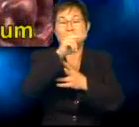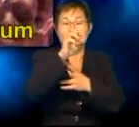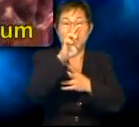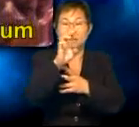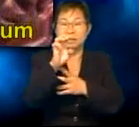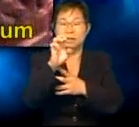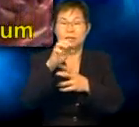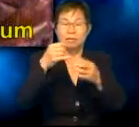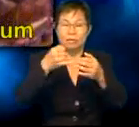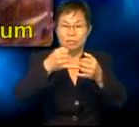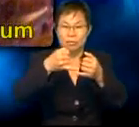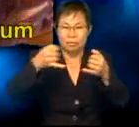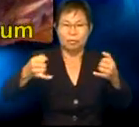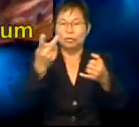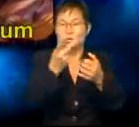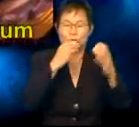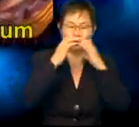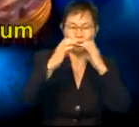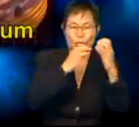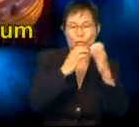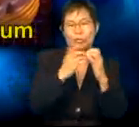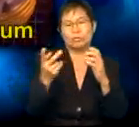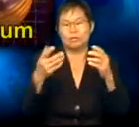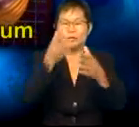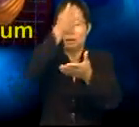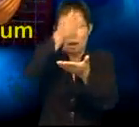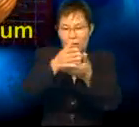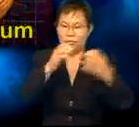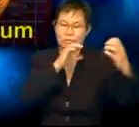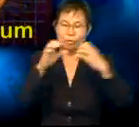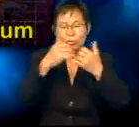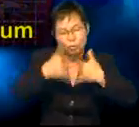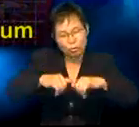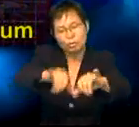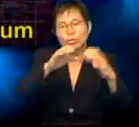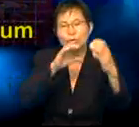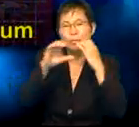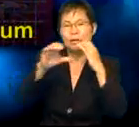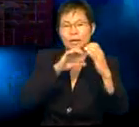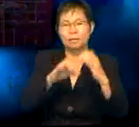This allows the two halves to communicate with each other continuously.